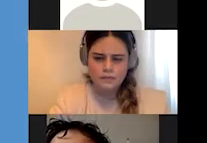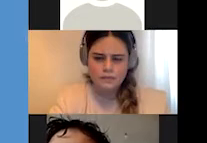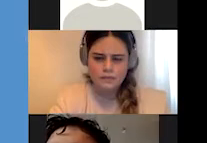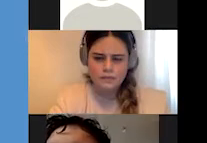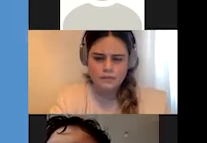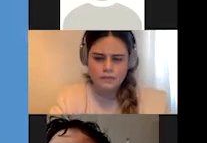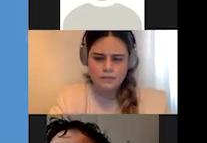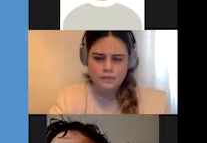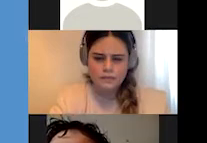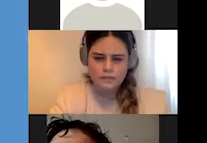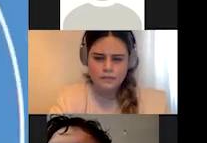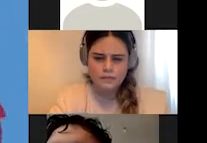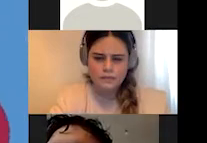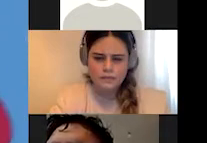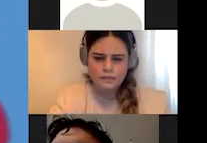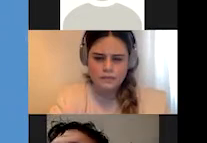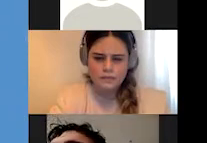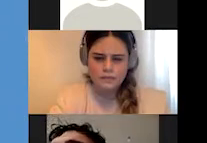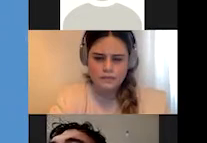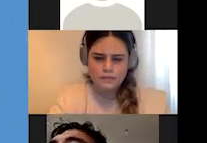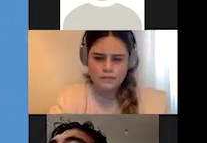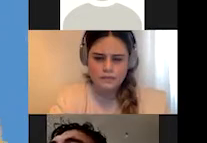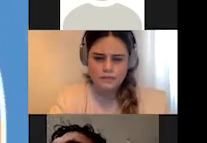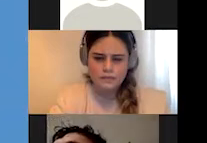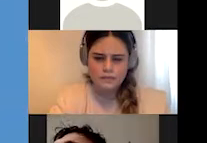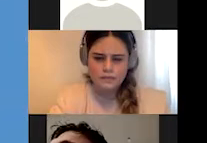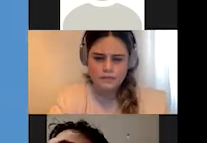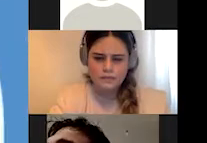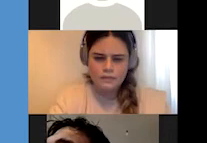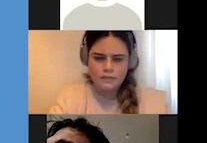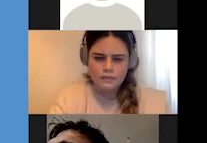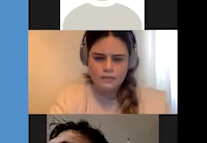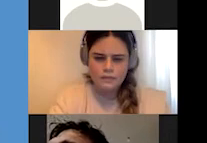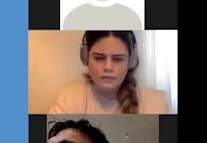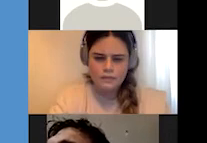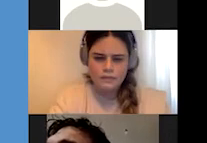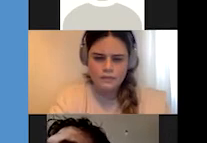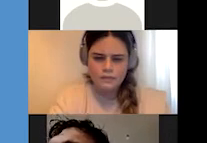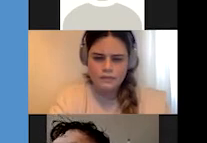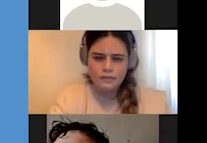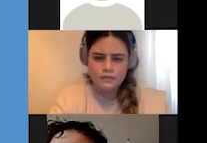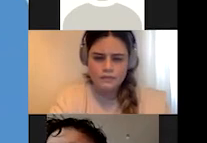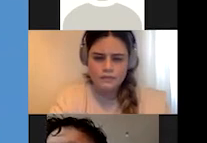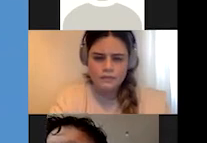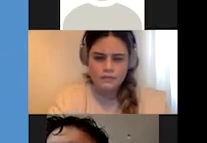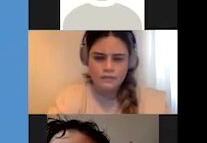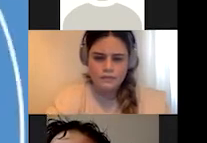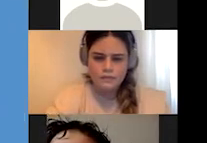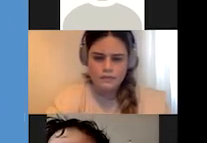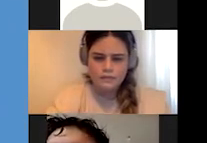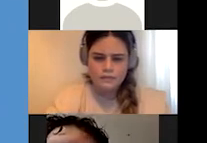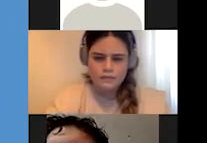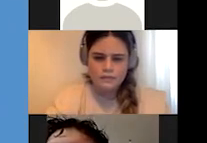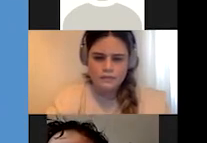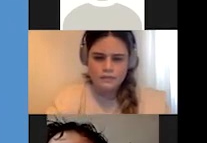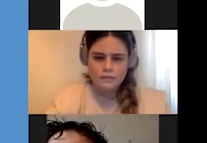aspects of development, education, jobs, local governance, healthcare, biodiversity,